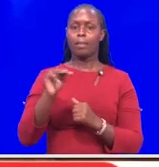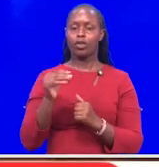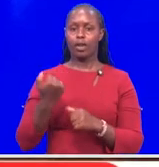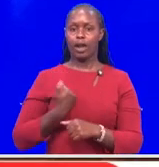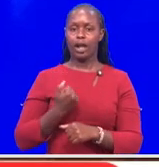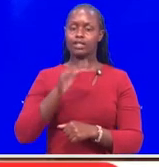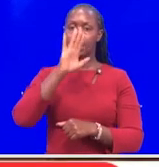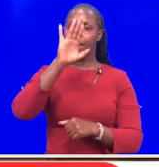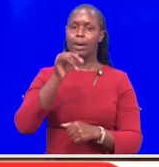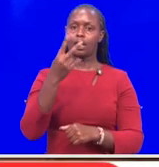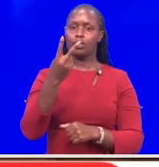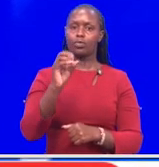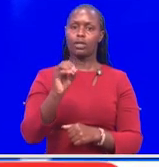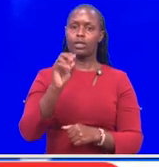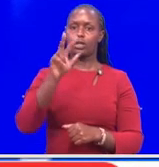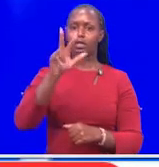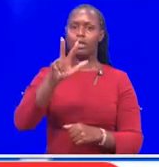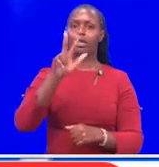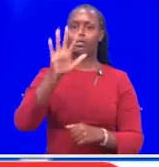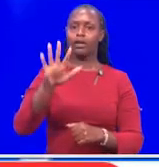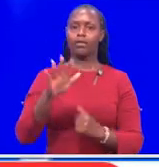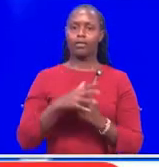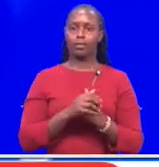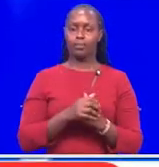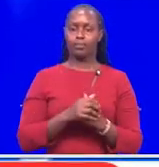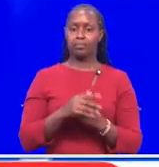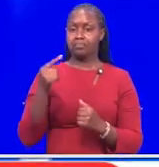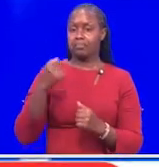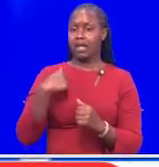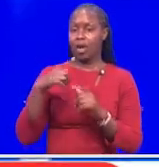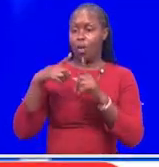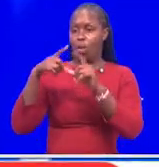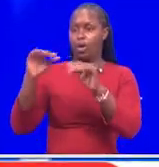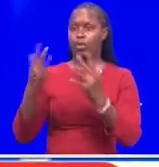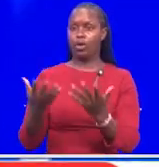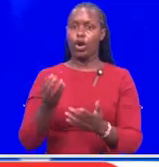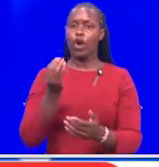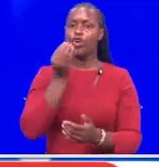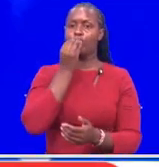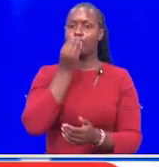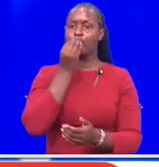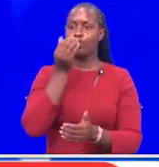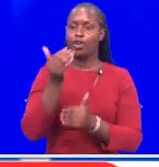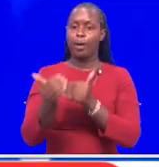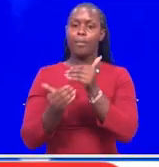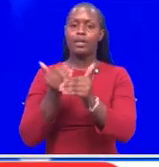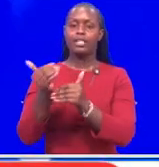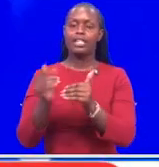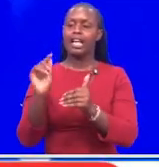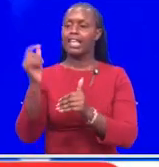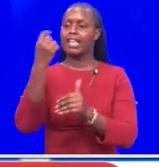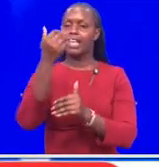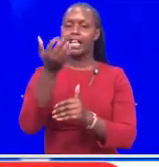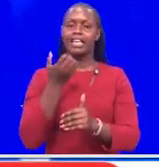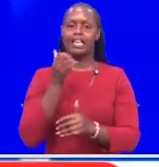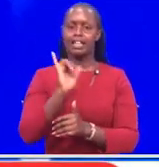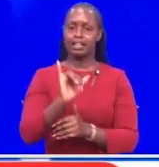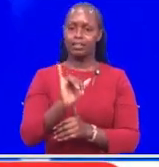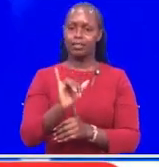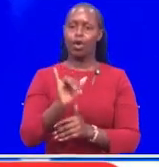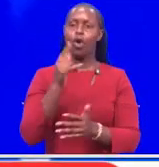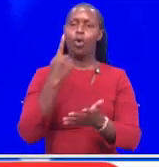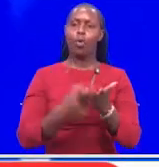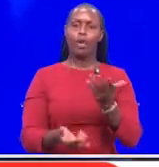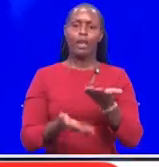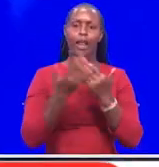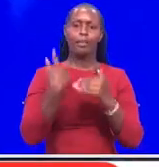by 2035. Really, I would say food processing is what Kenya needs, and this is what will drive us to food